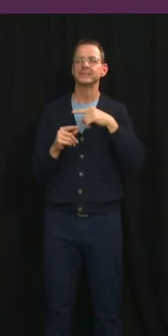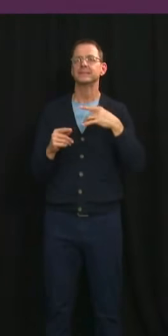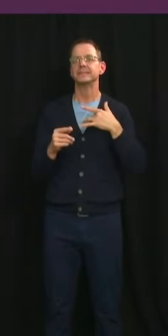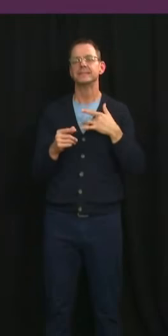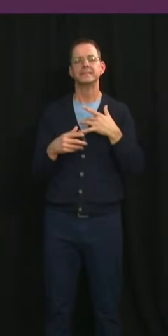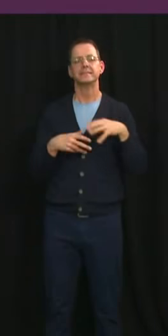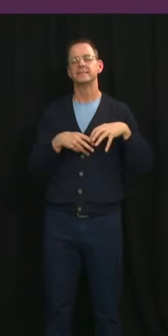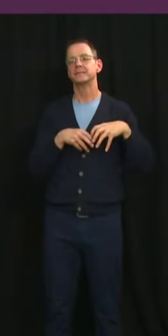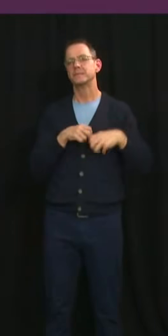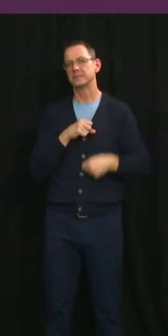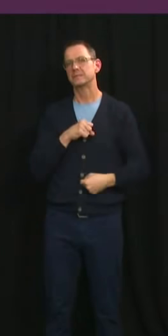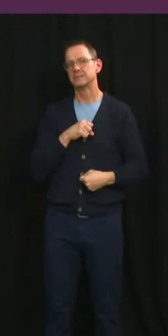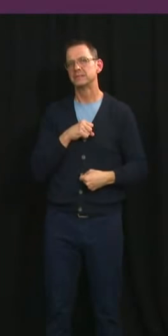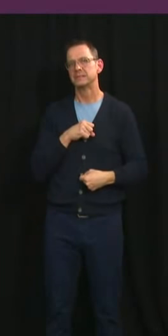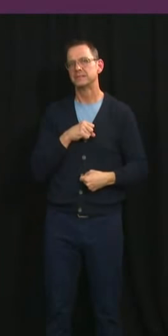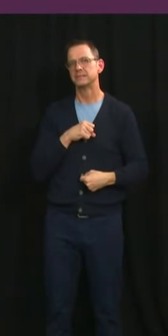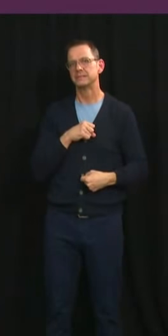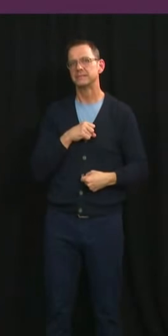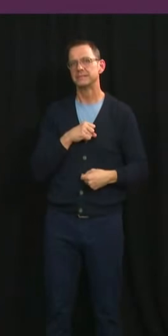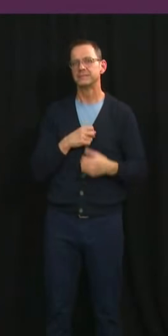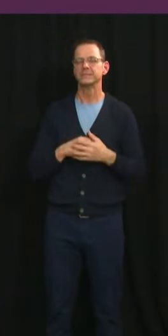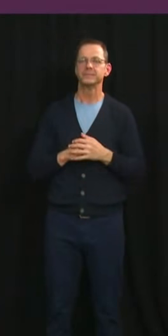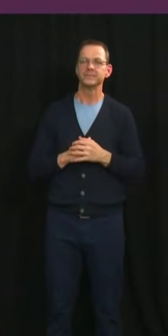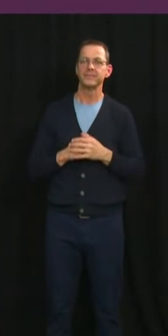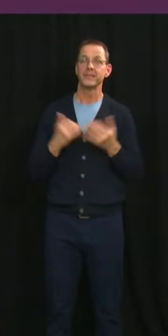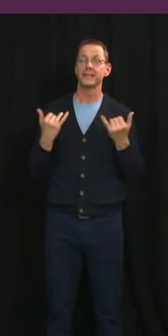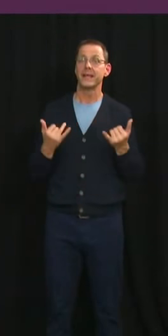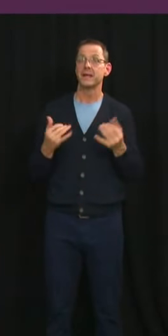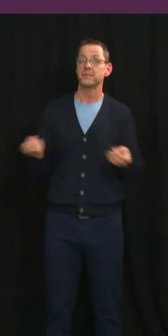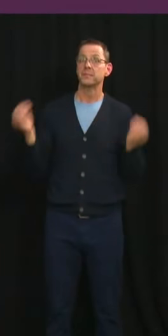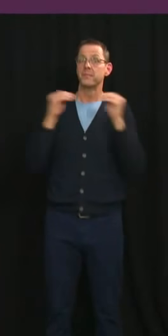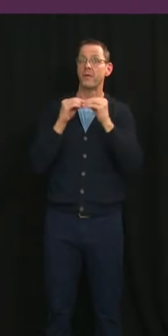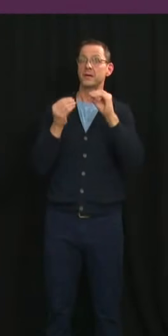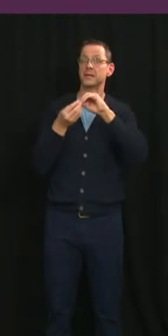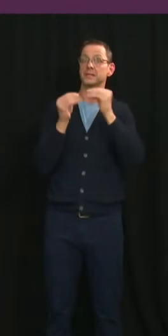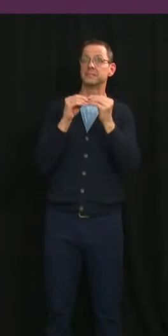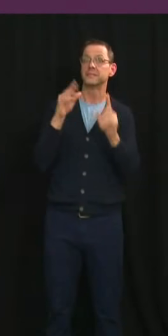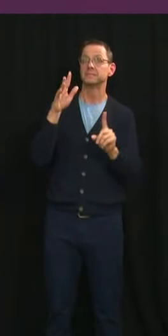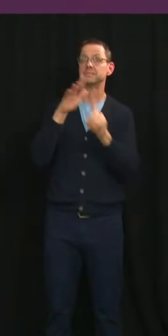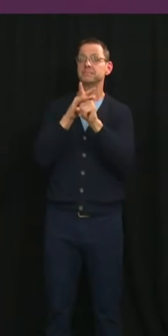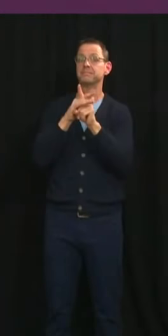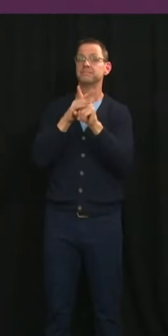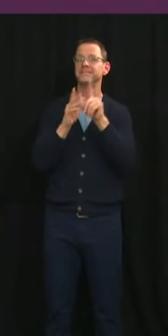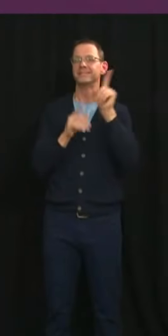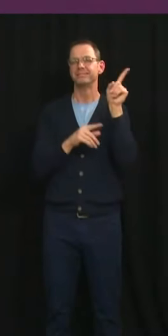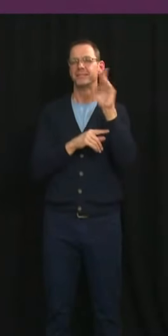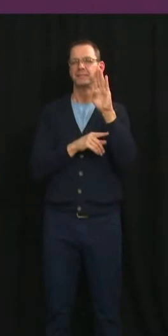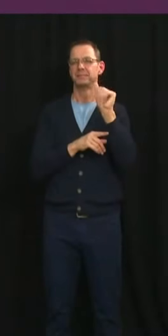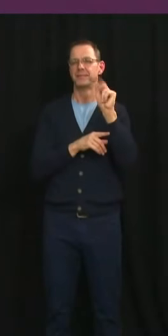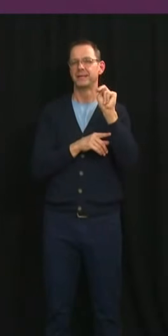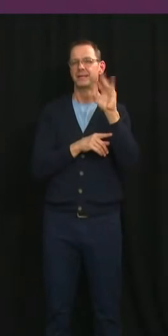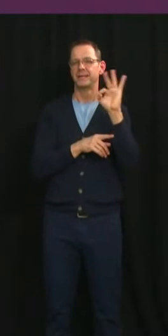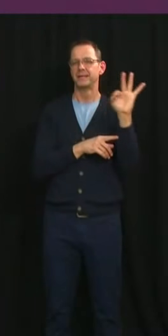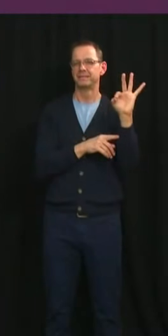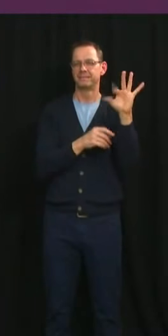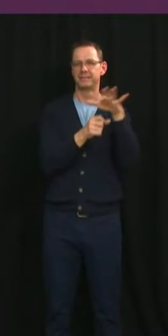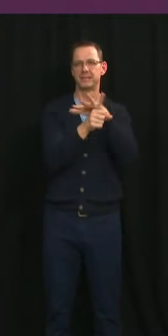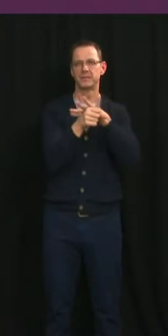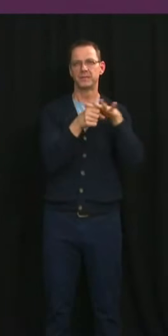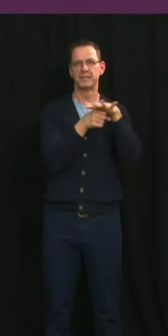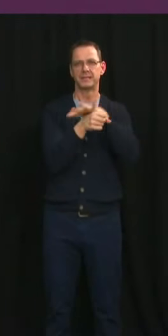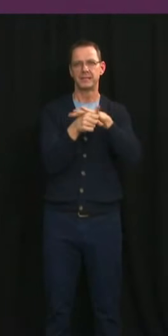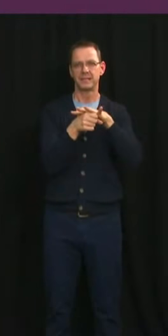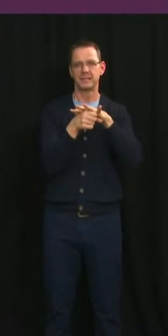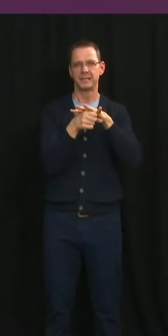area, including Banff, Lake Louise, and Canmore, including 3 variant cases, AHS is working closely with the operators of